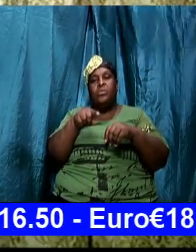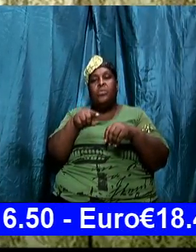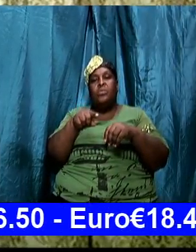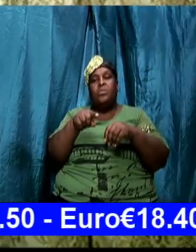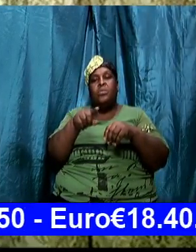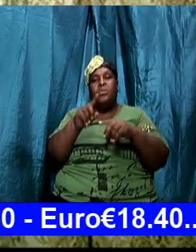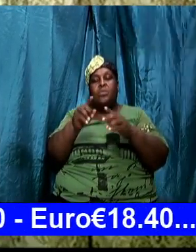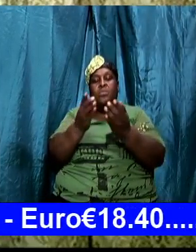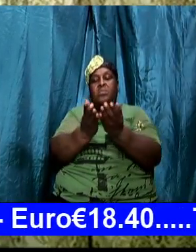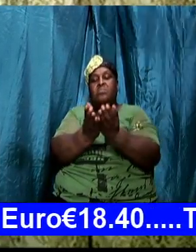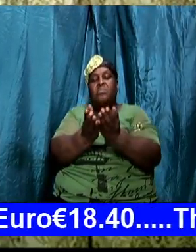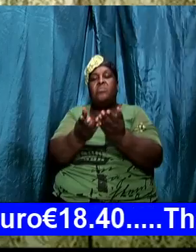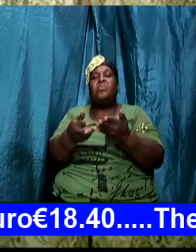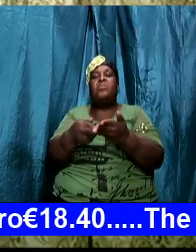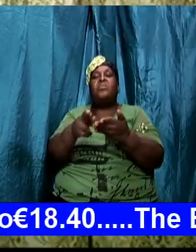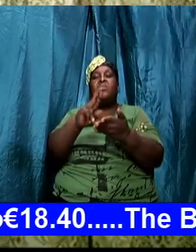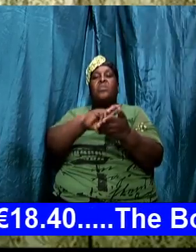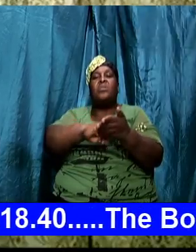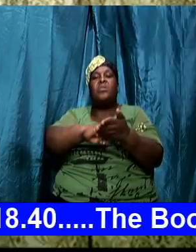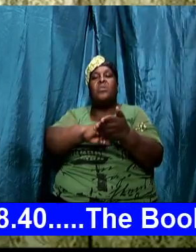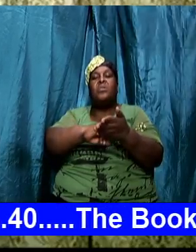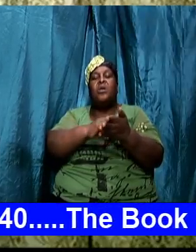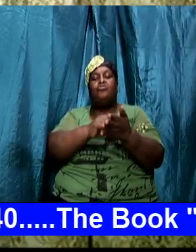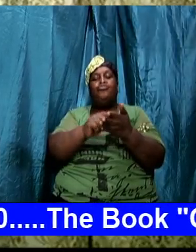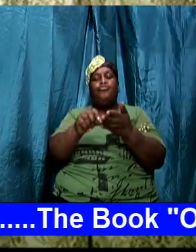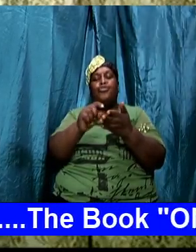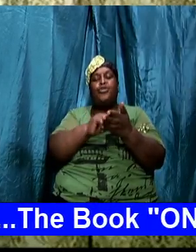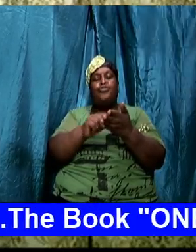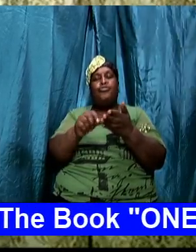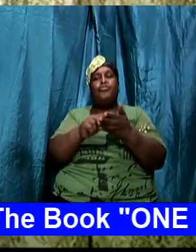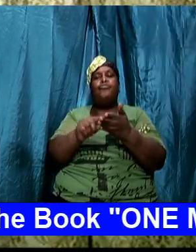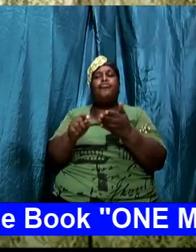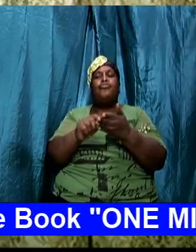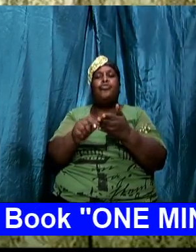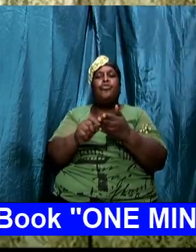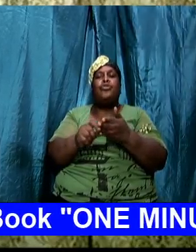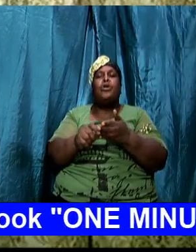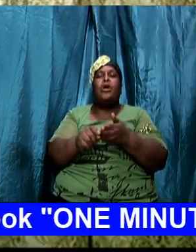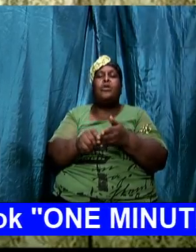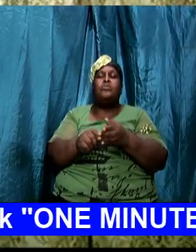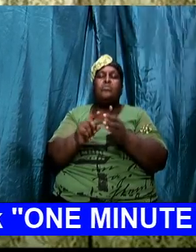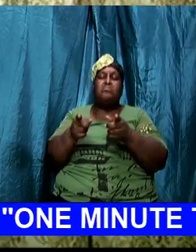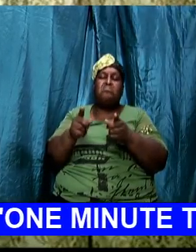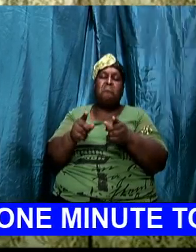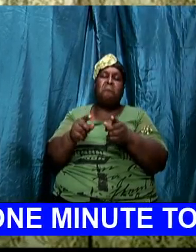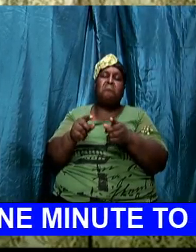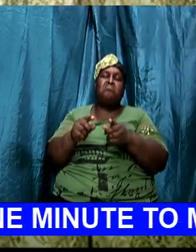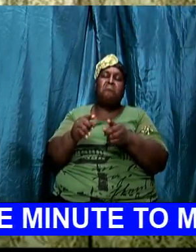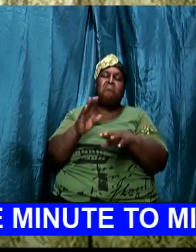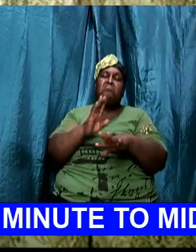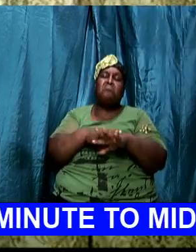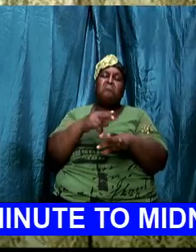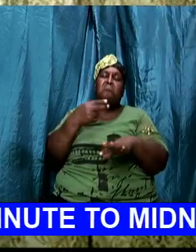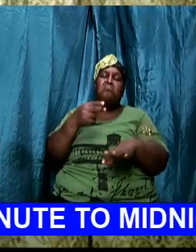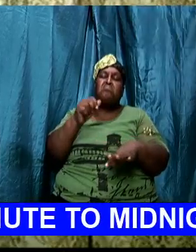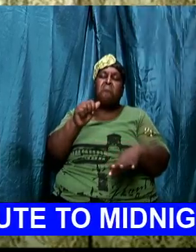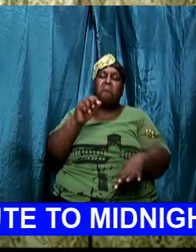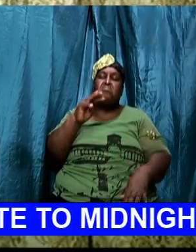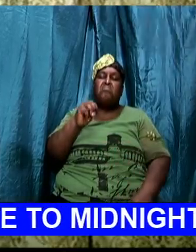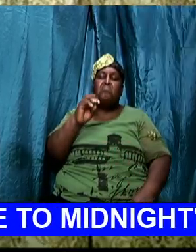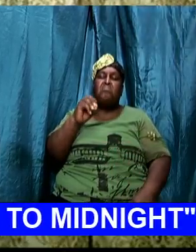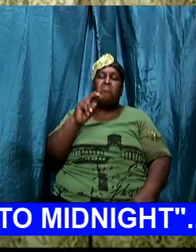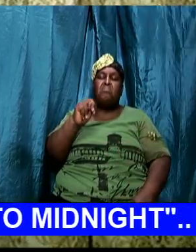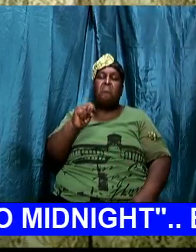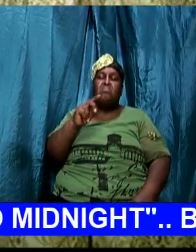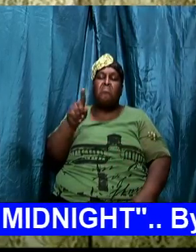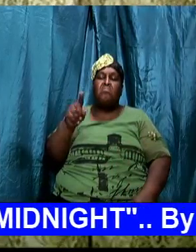and you got your book. Please read through and get back on quickly and give a review. Your review, in